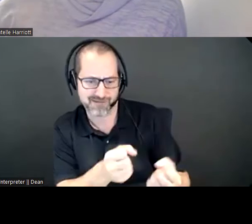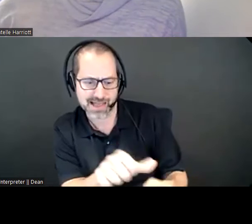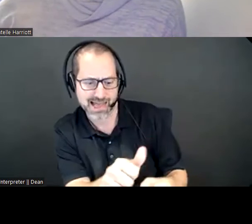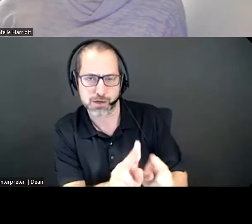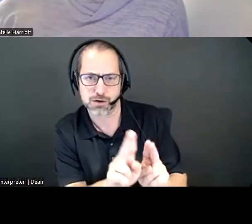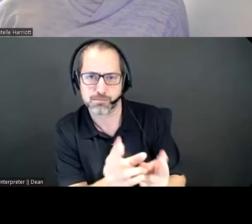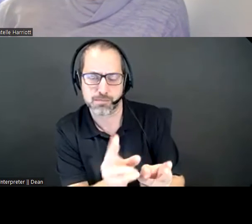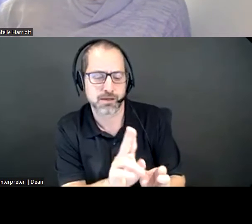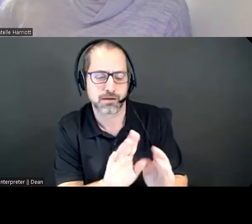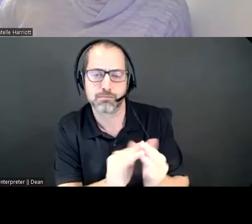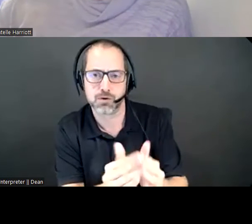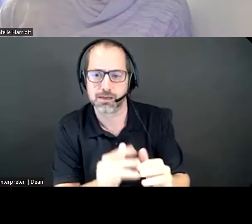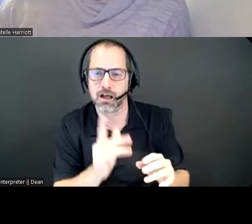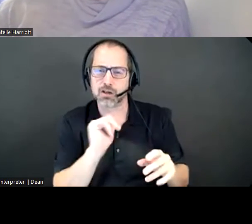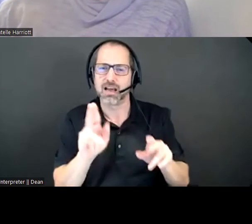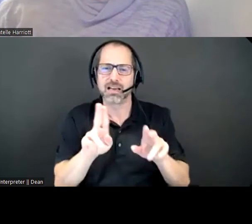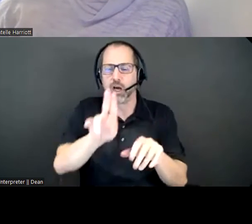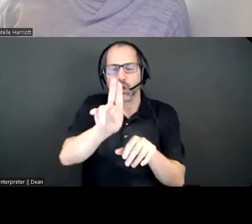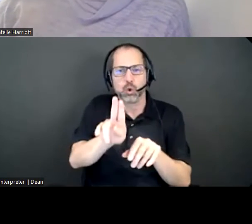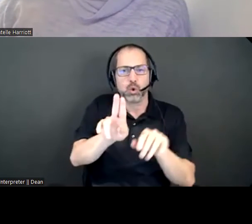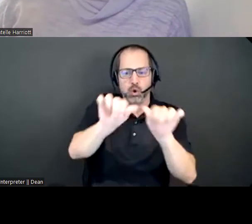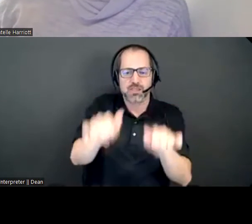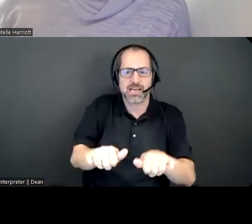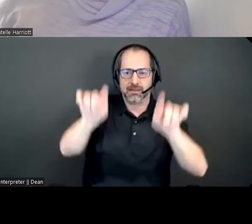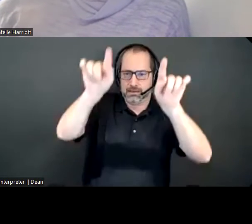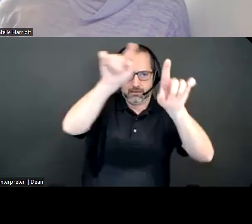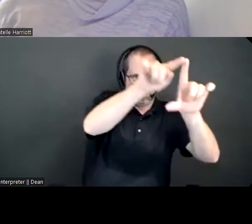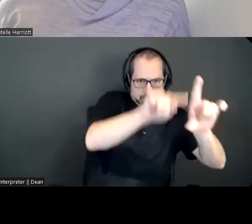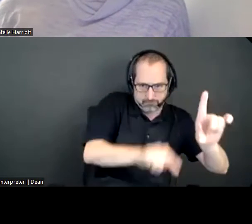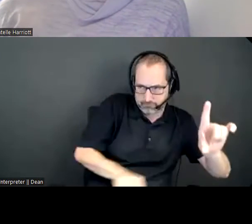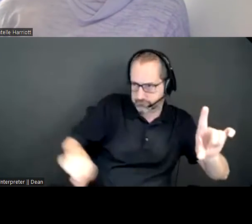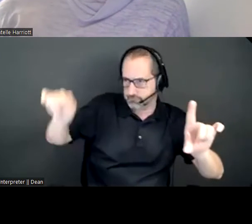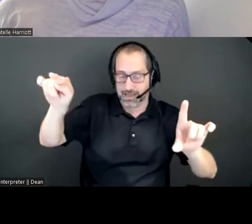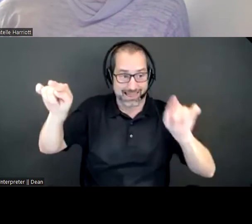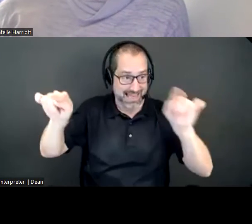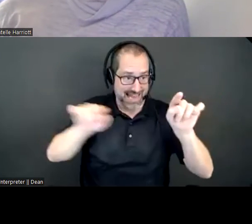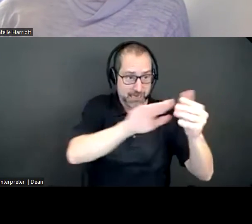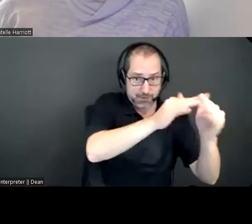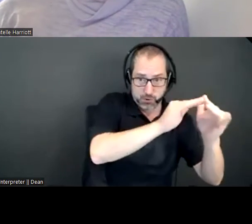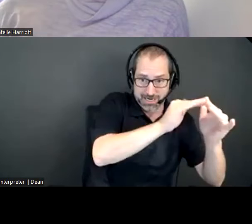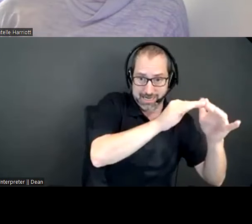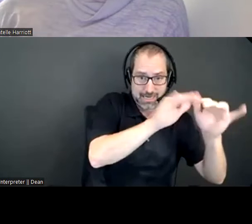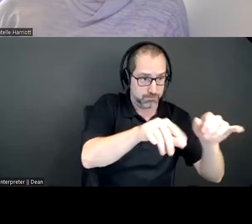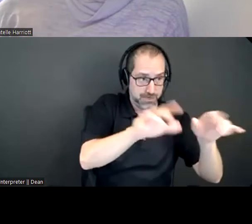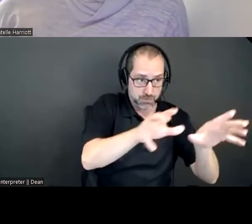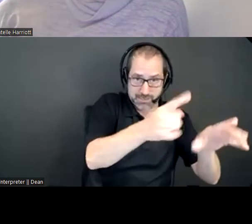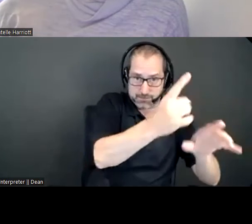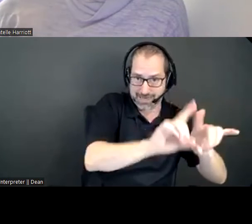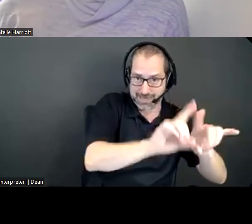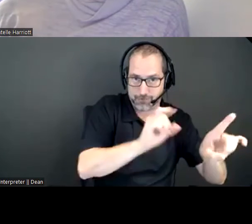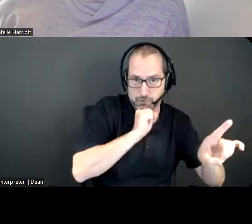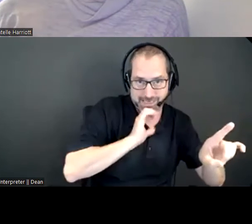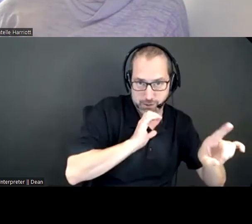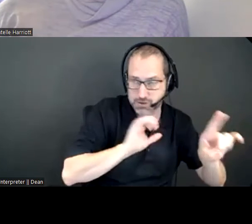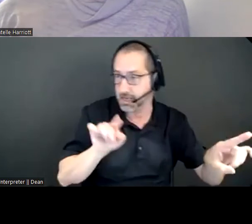7 communities. The farthest community could be doing something different for the seniors in their community as